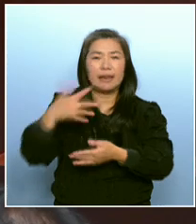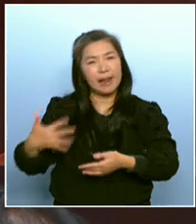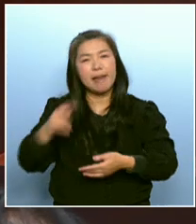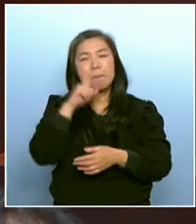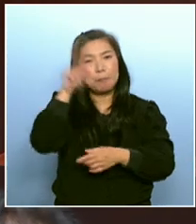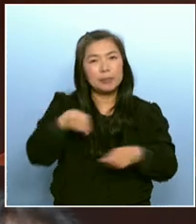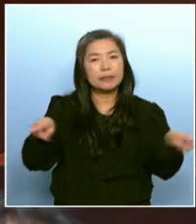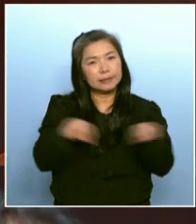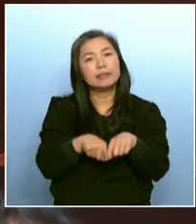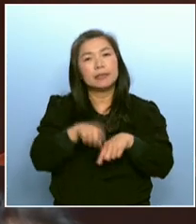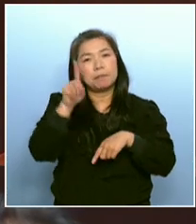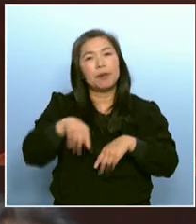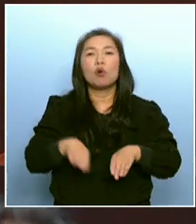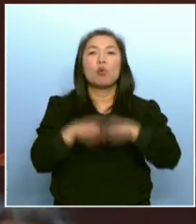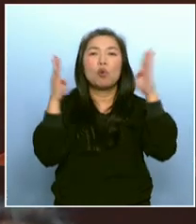out earlier?